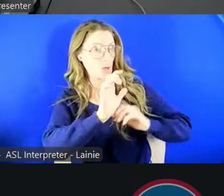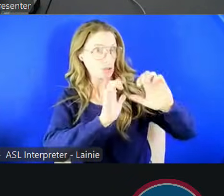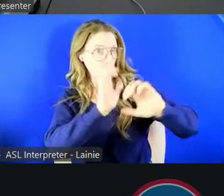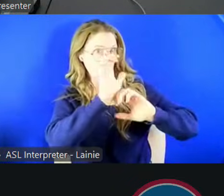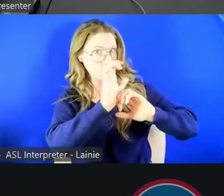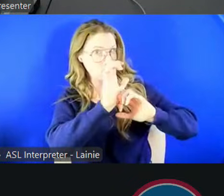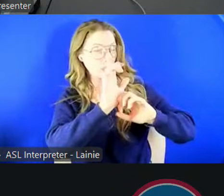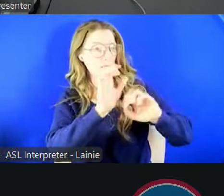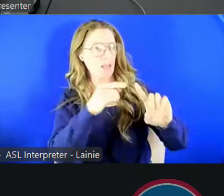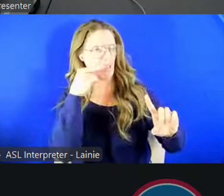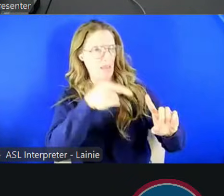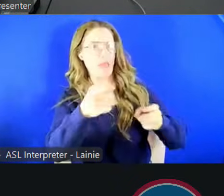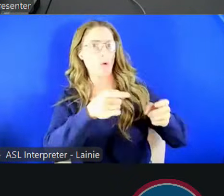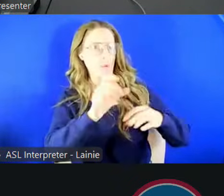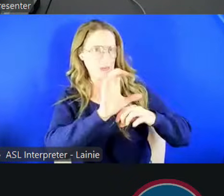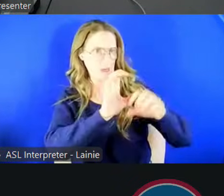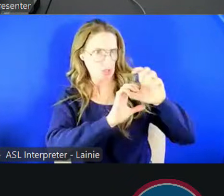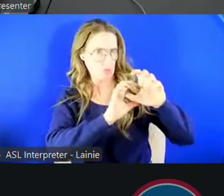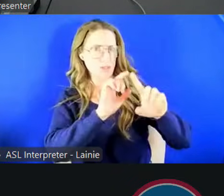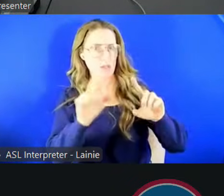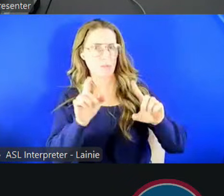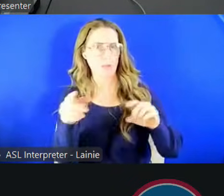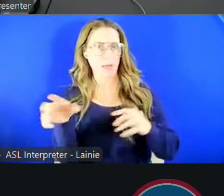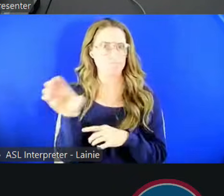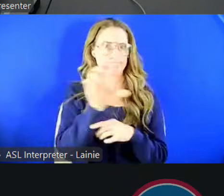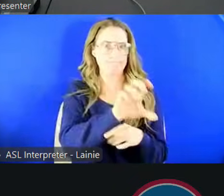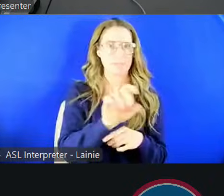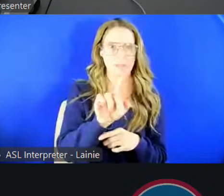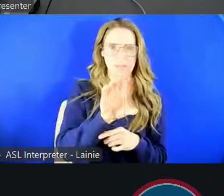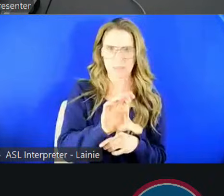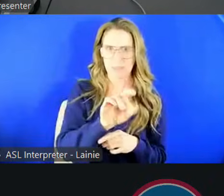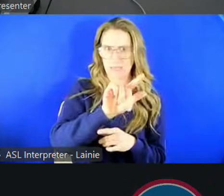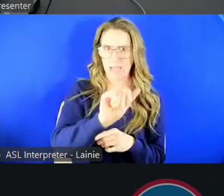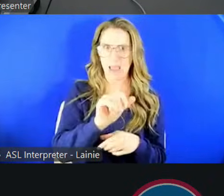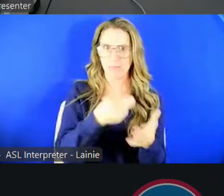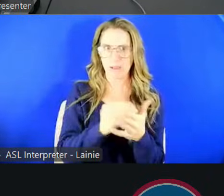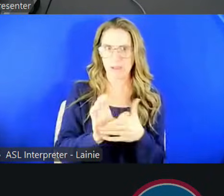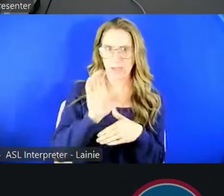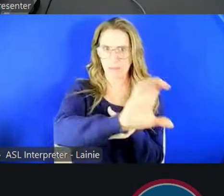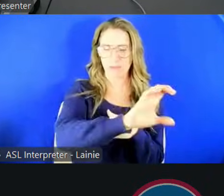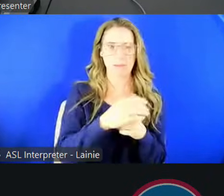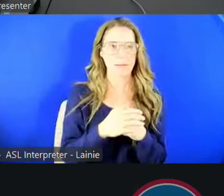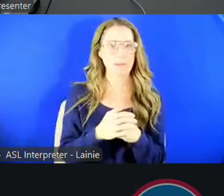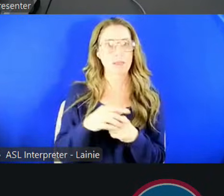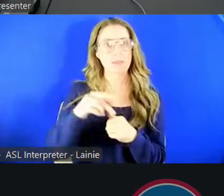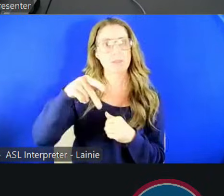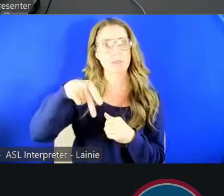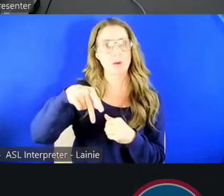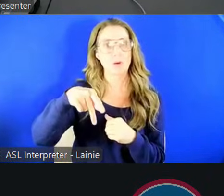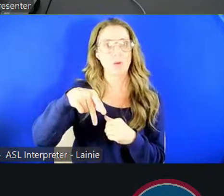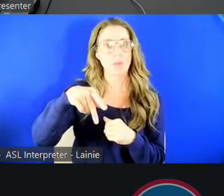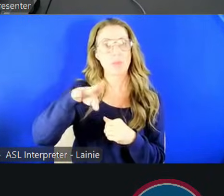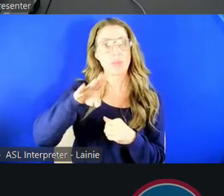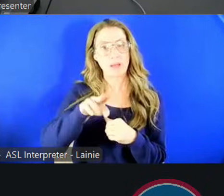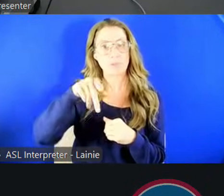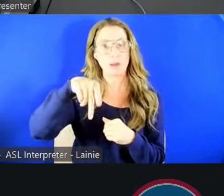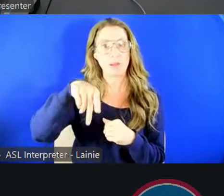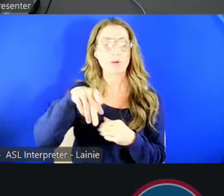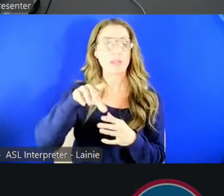with CTA funding. For the example of the bus priority corridor study, we're looking at, much